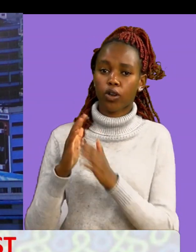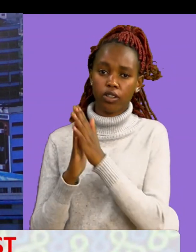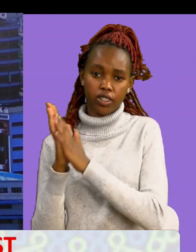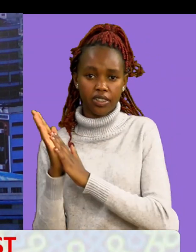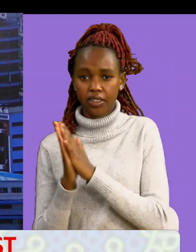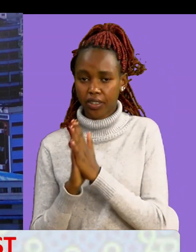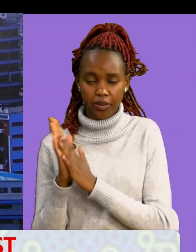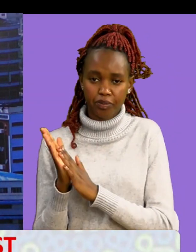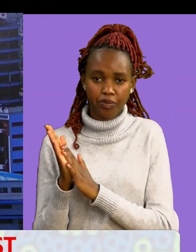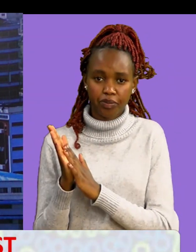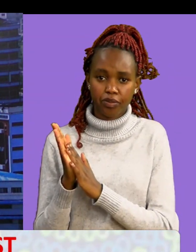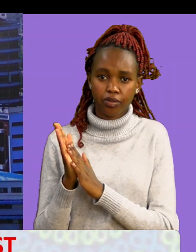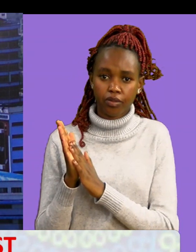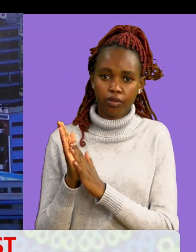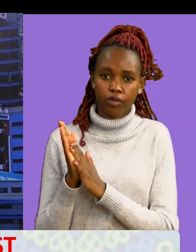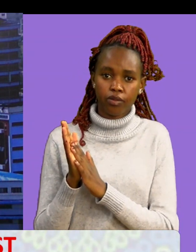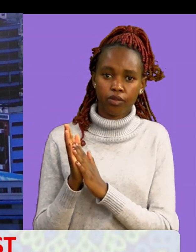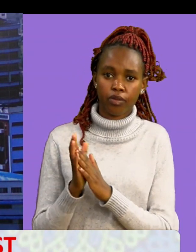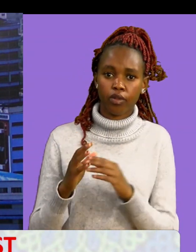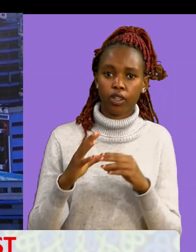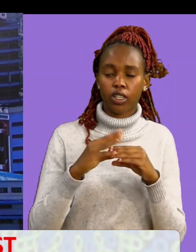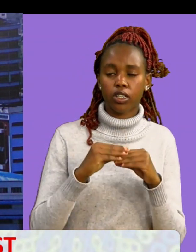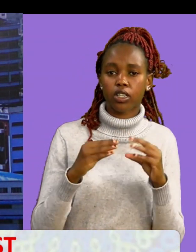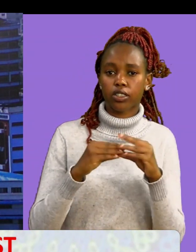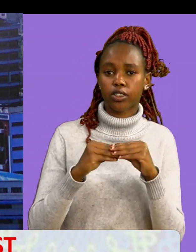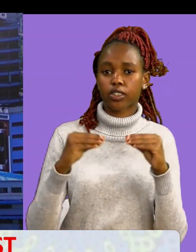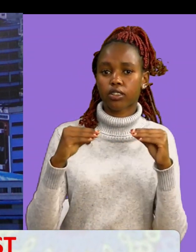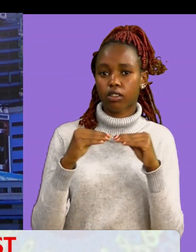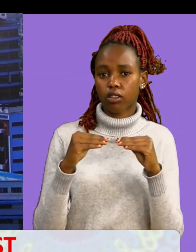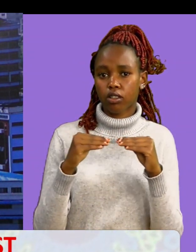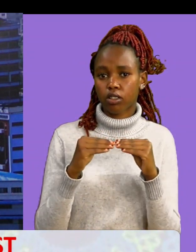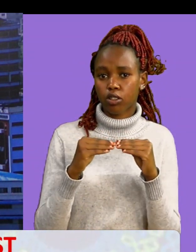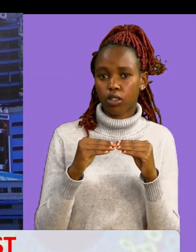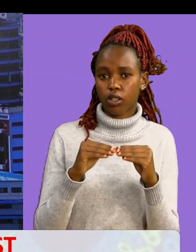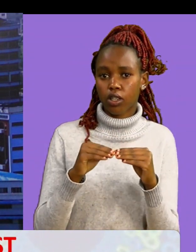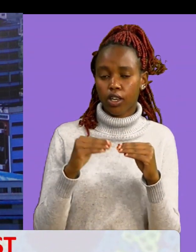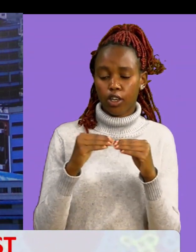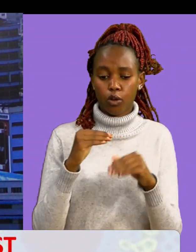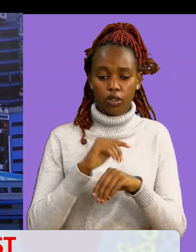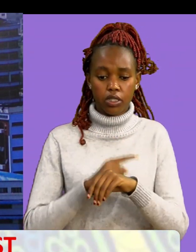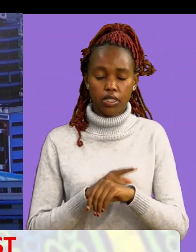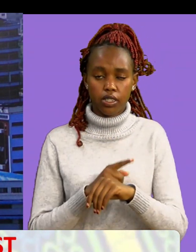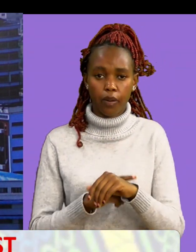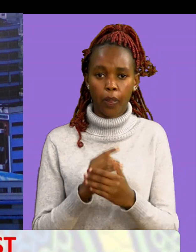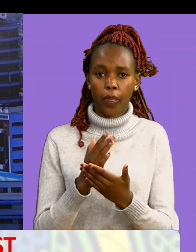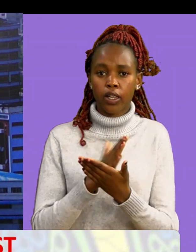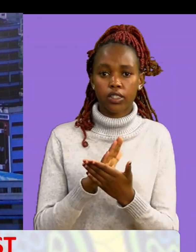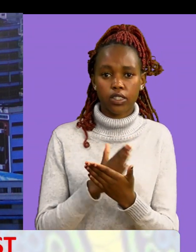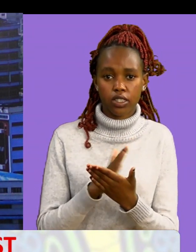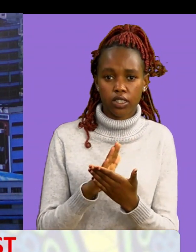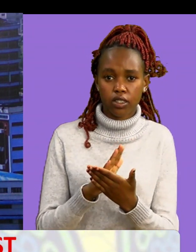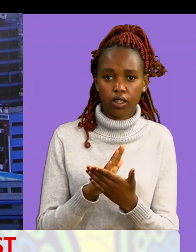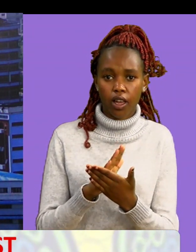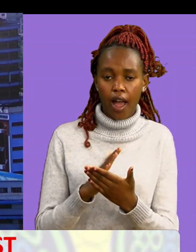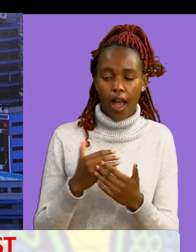itakusisimua tu. Unanipata? So we're all about creating an equal, always good vibes, equal time, sharing, just having